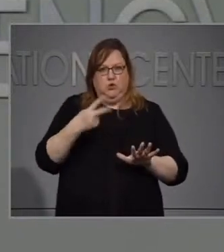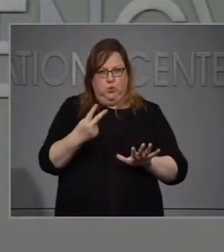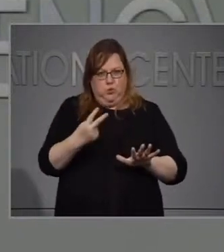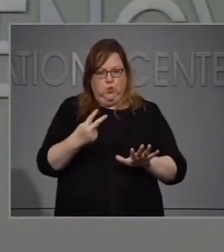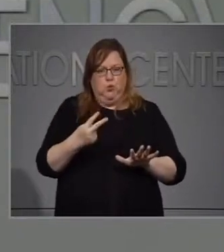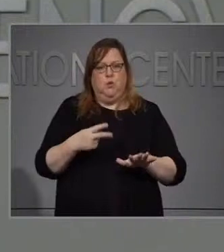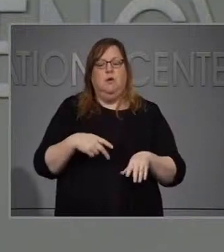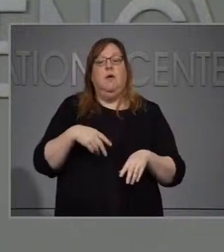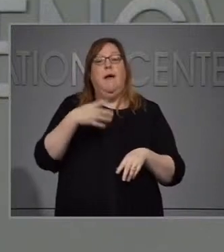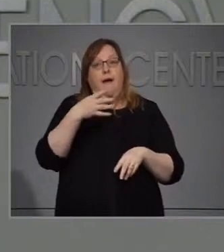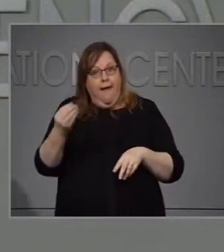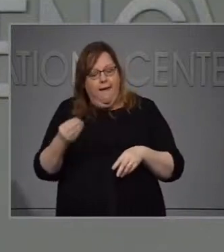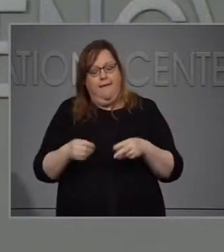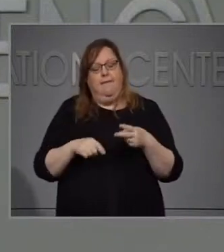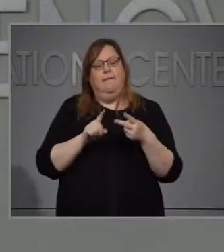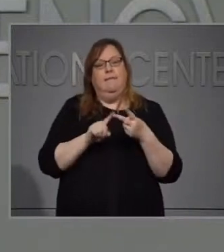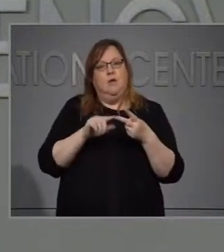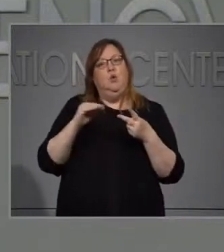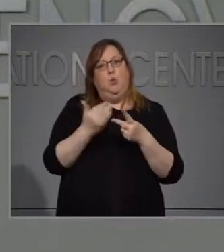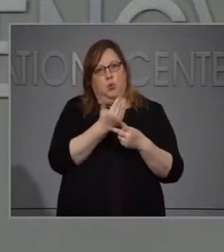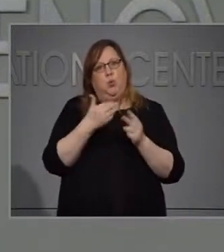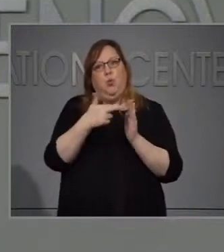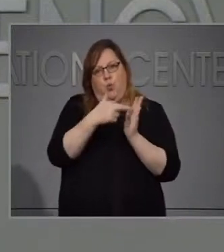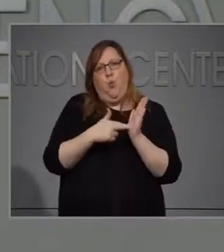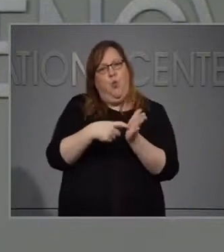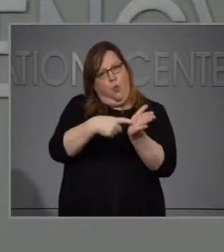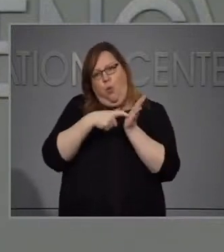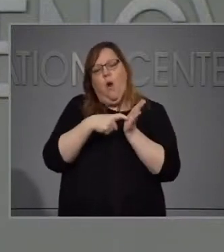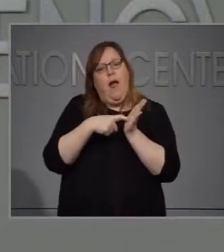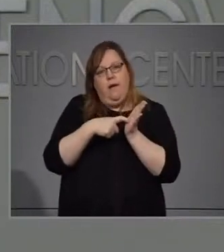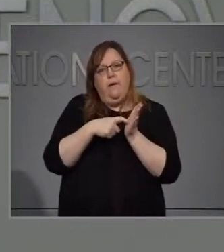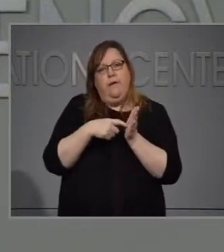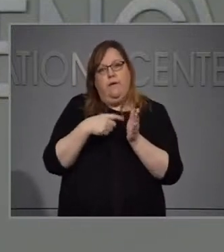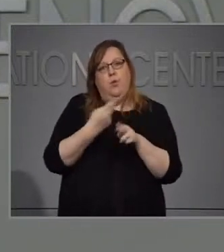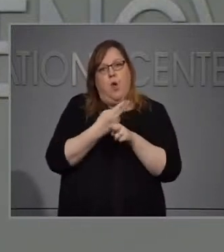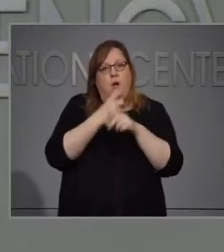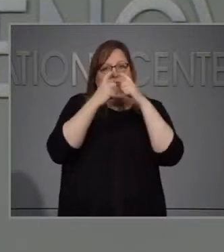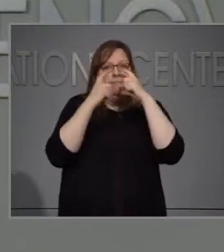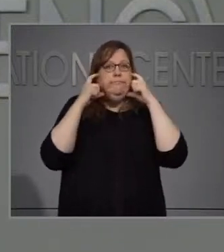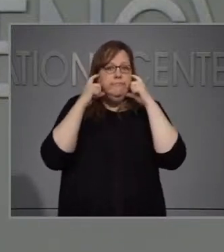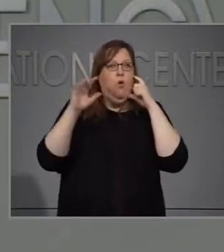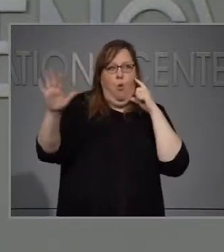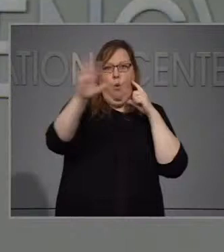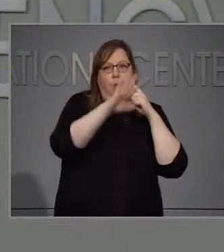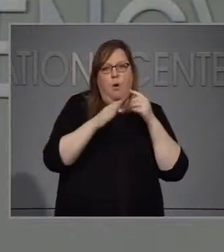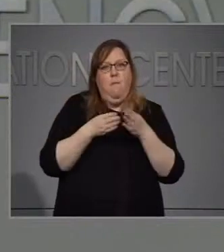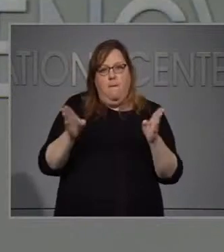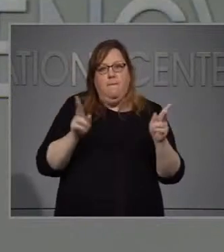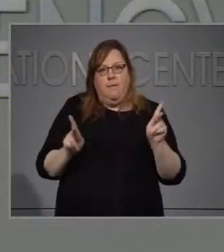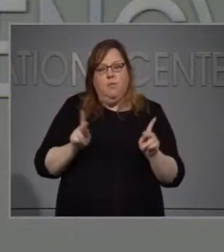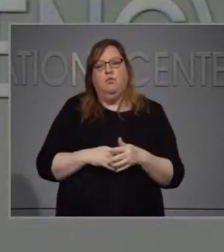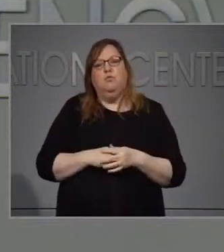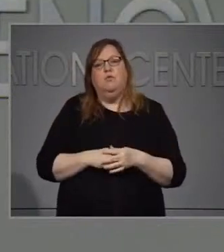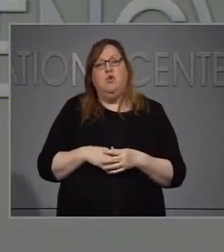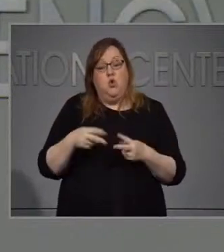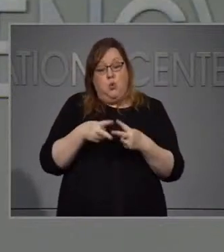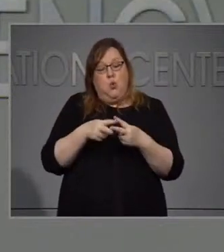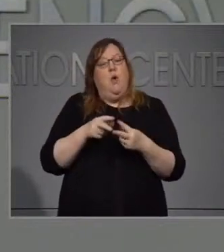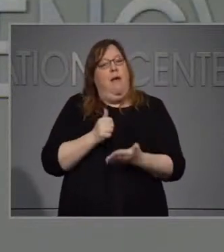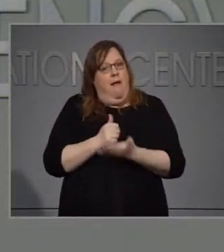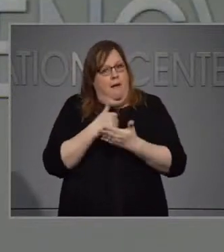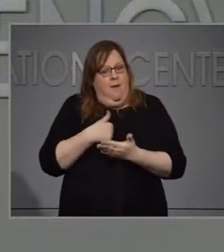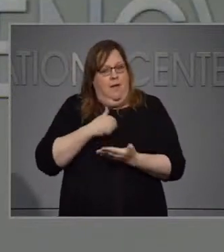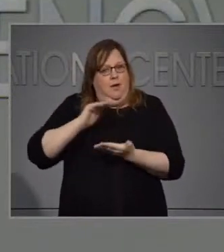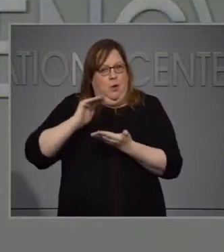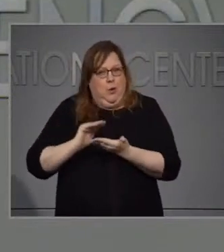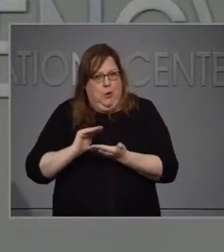weekend. And we have new requirements around face coverings. I think those two things will be protective, but